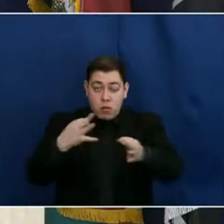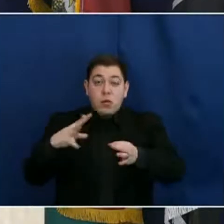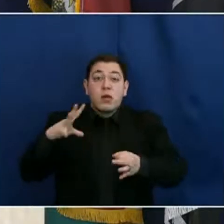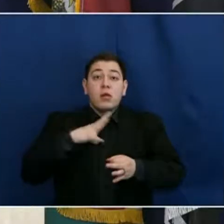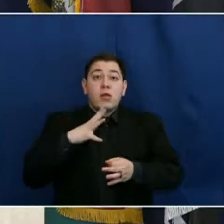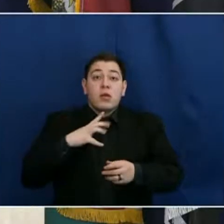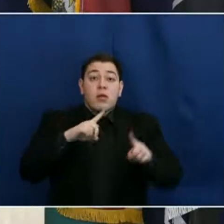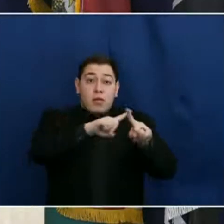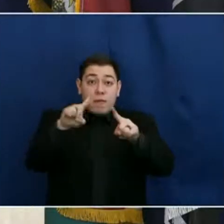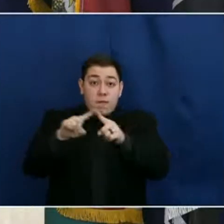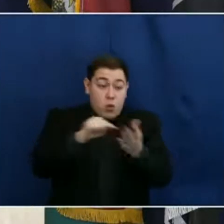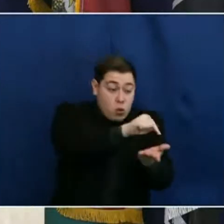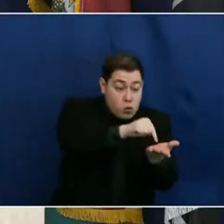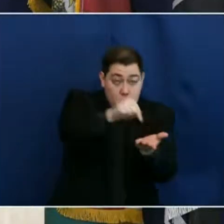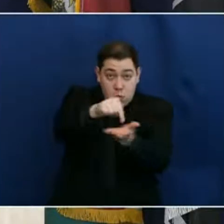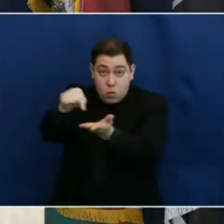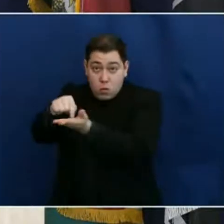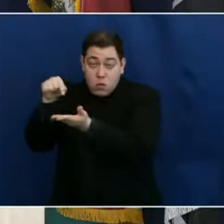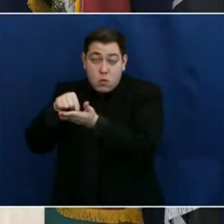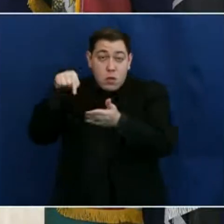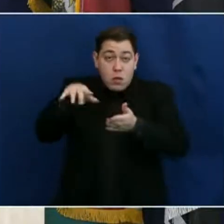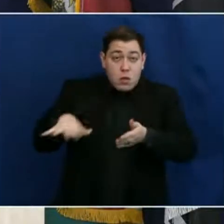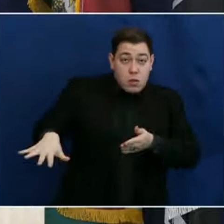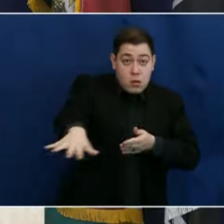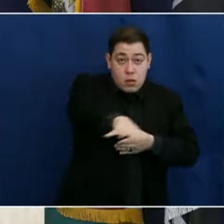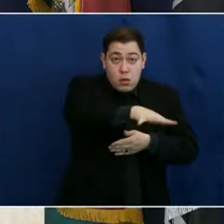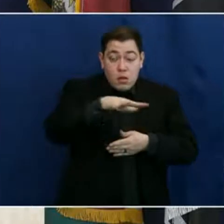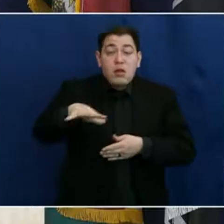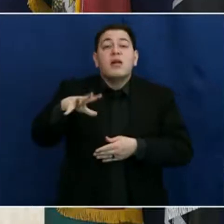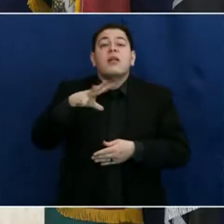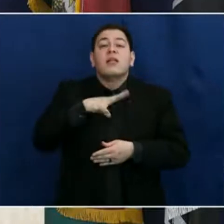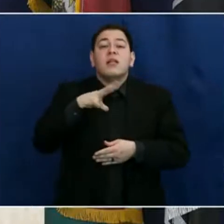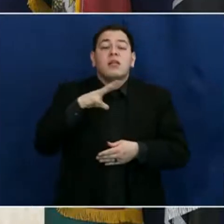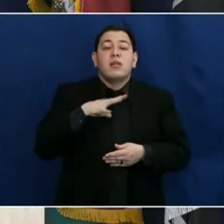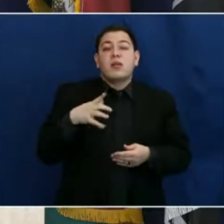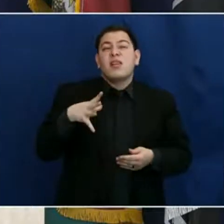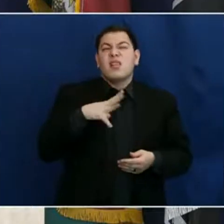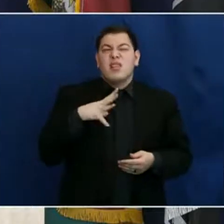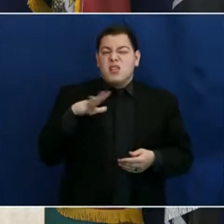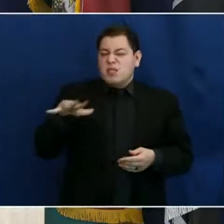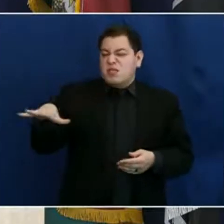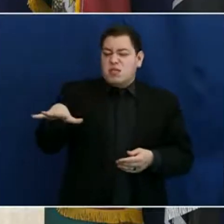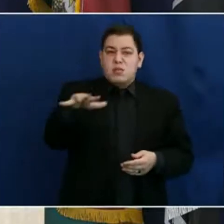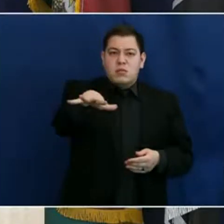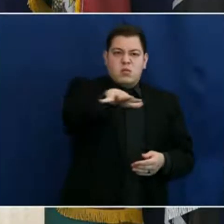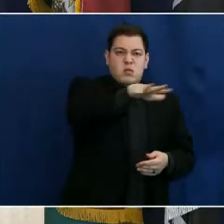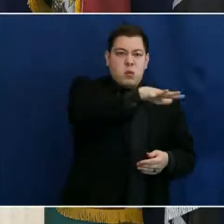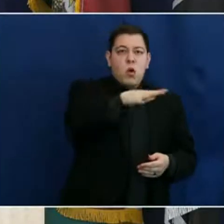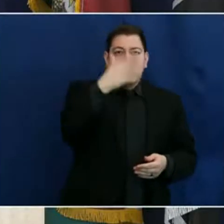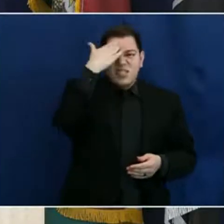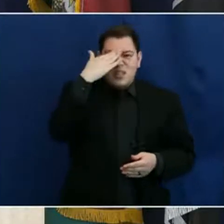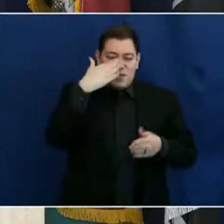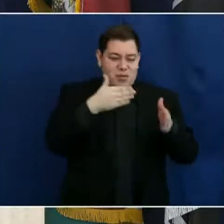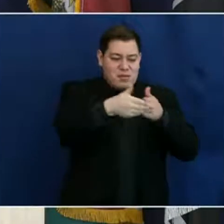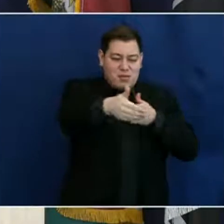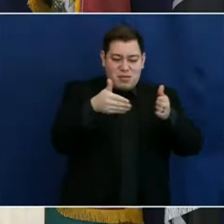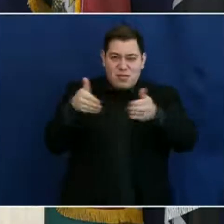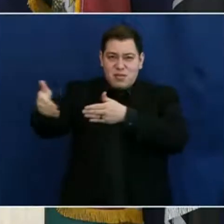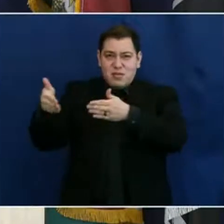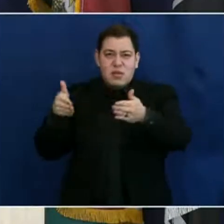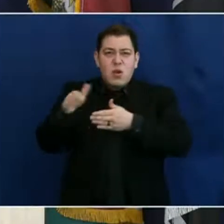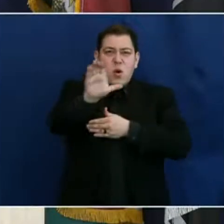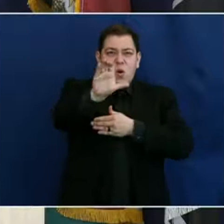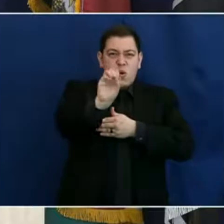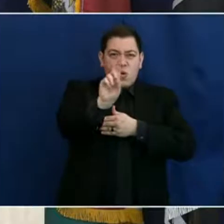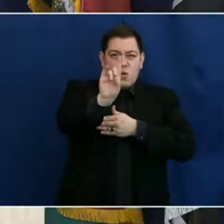del condado, al darle prioridad a los códigos postales que han sido más impactados por COVID-19. En el condado